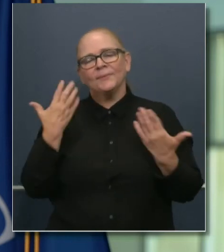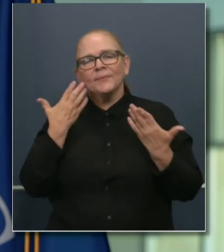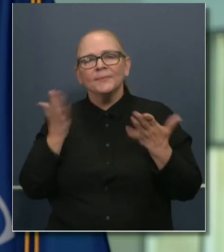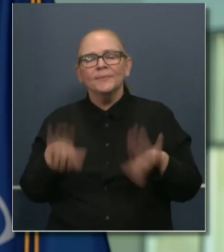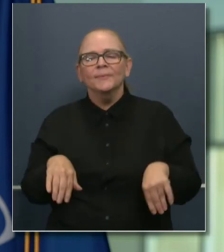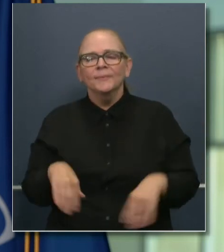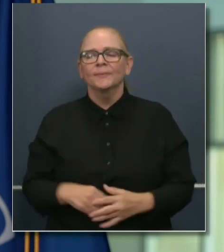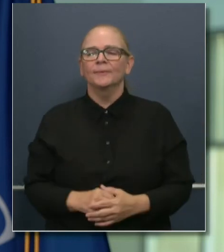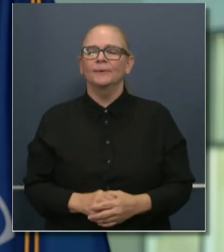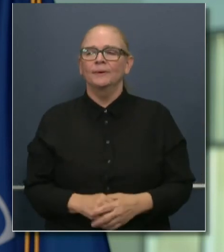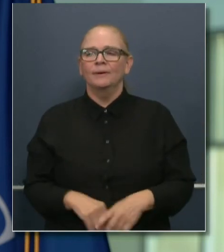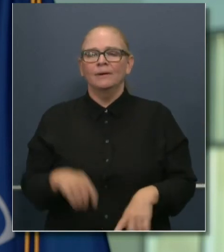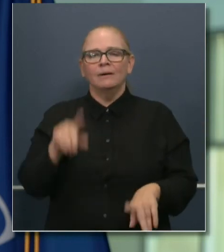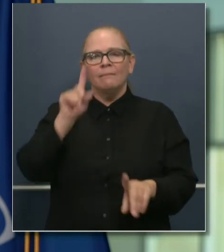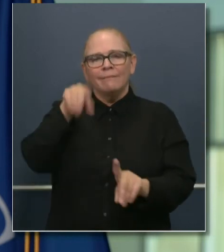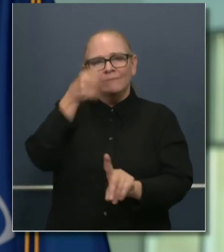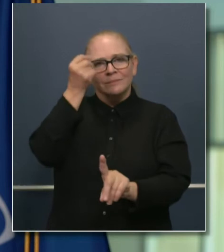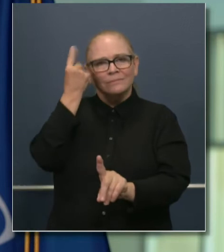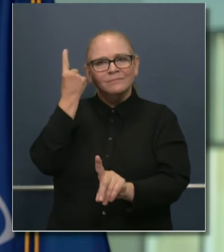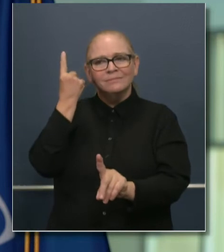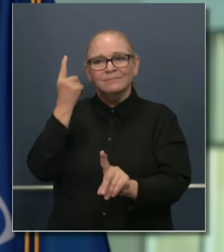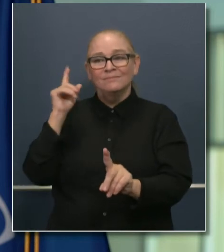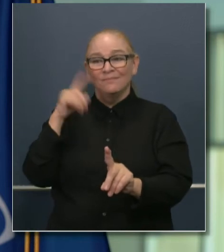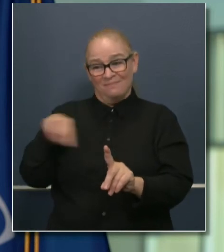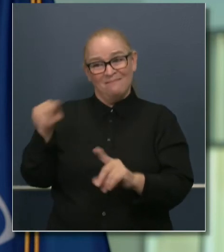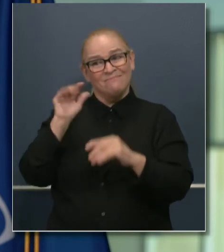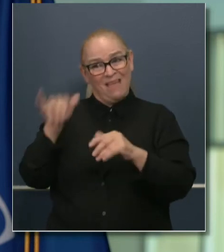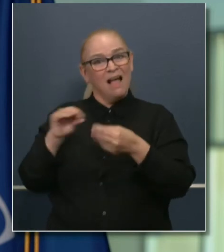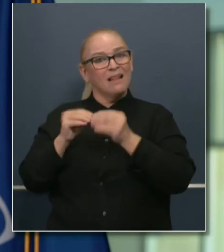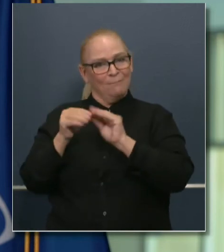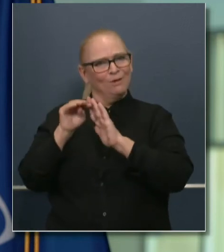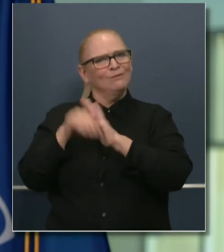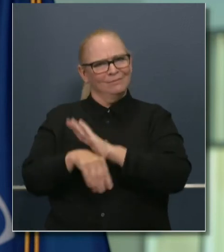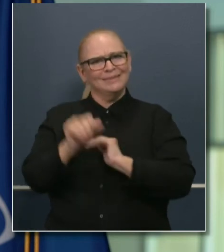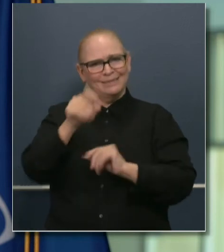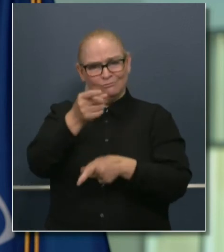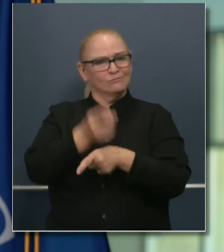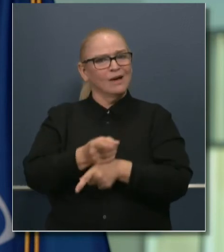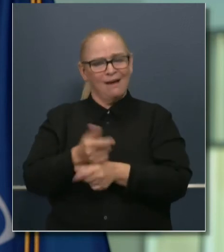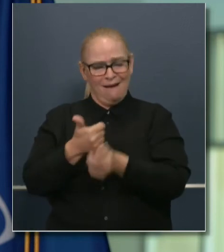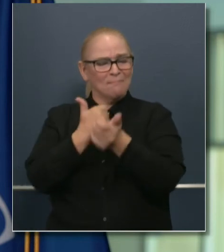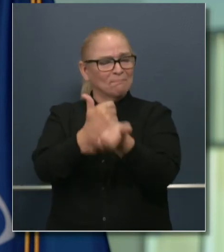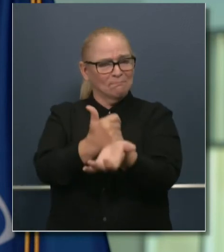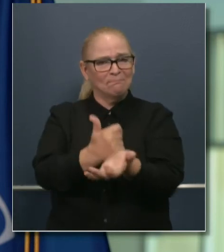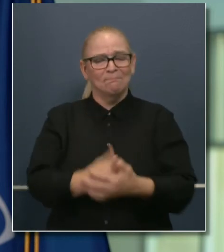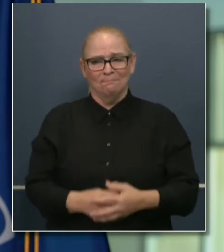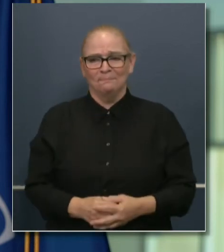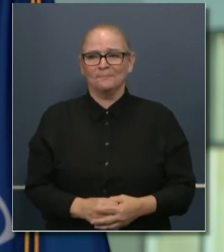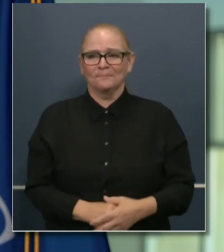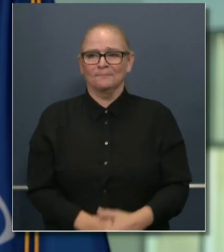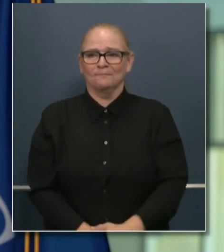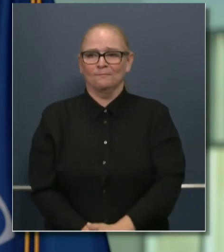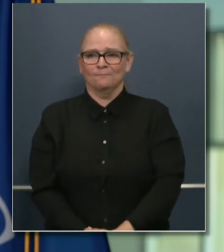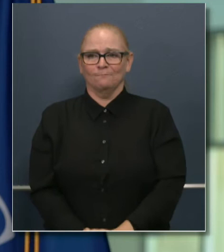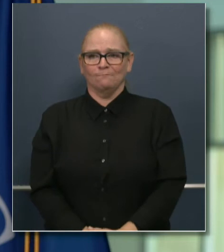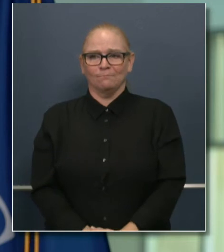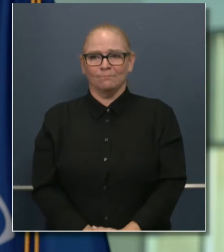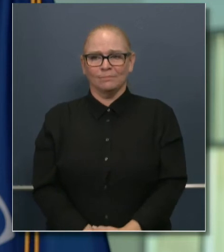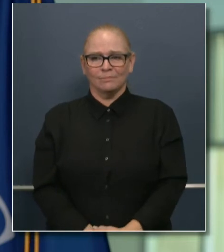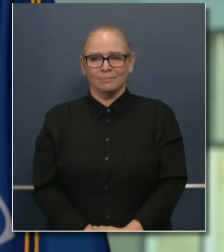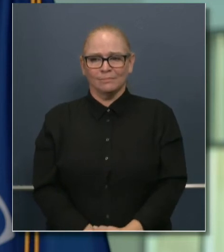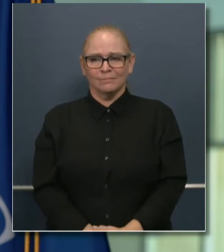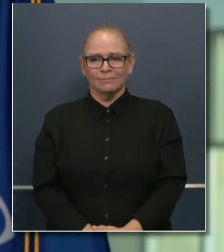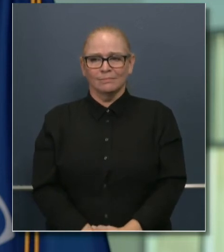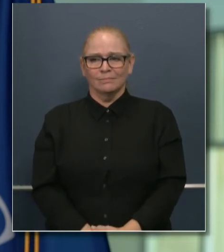things in total have made the impact, at least as it relates to what we're experiencing recently. That